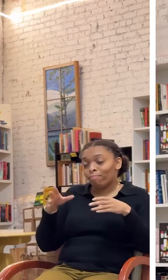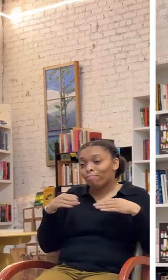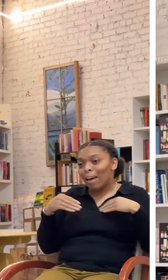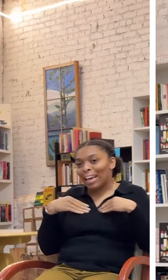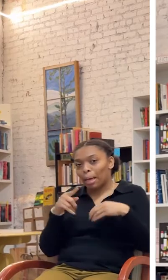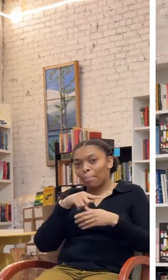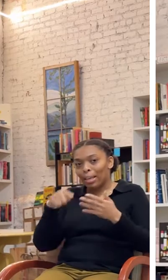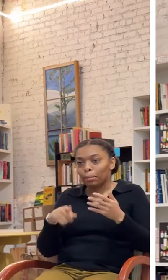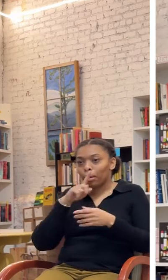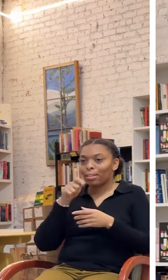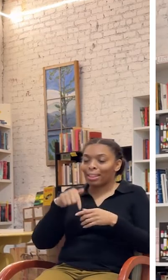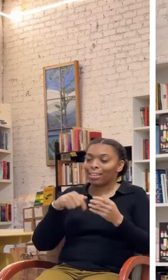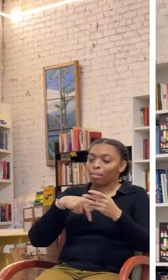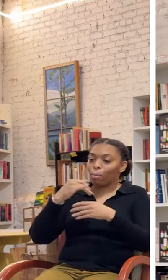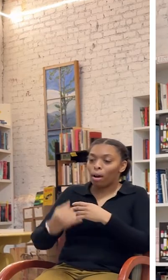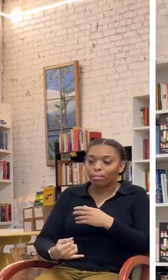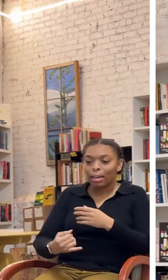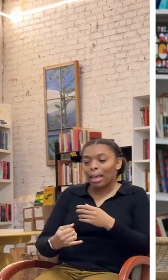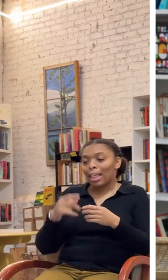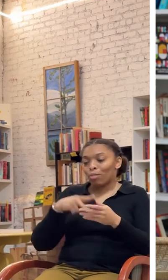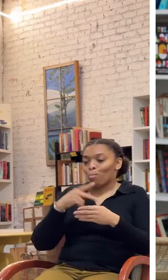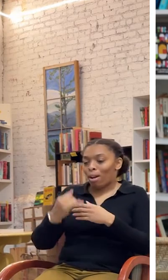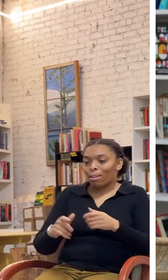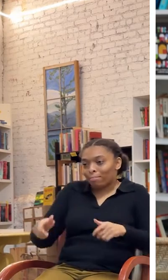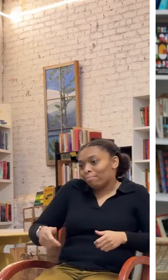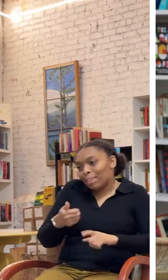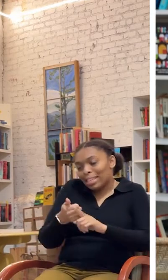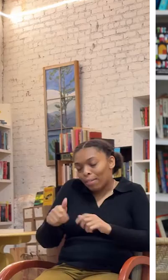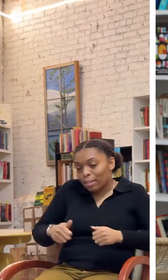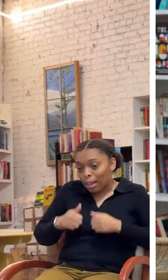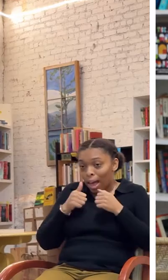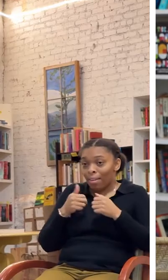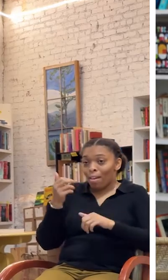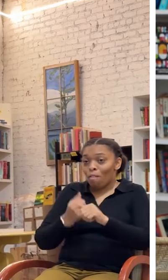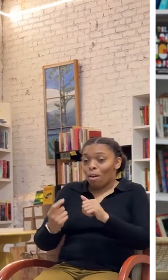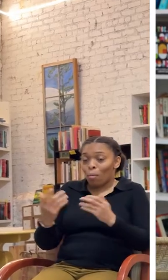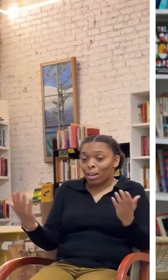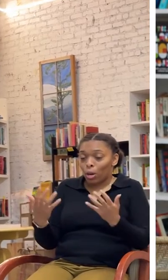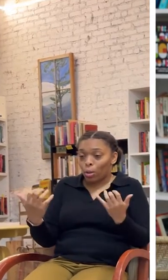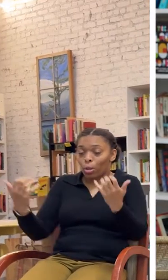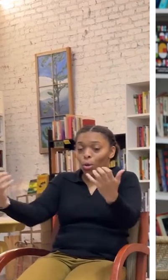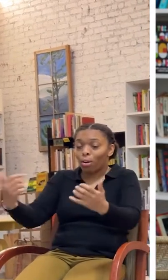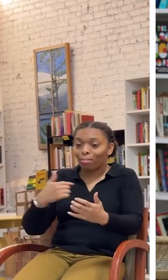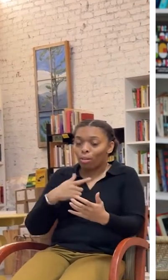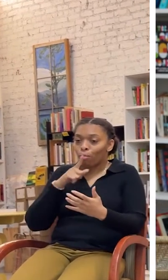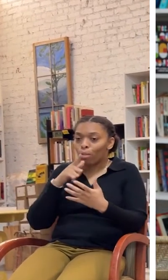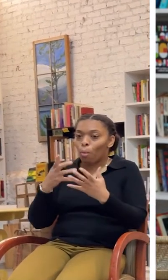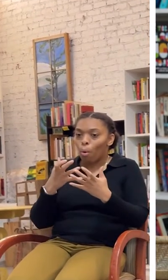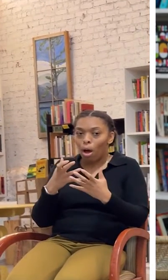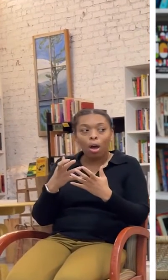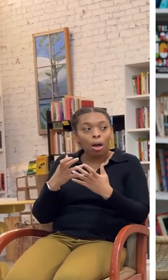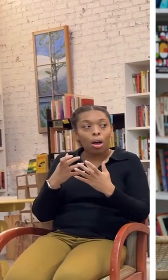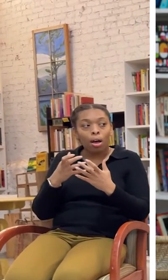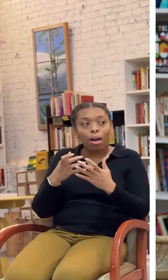project is. The project is something that is alive. And for everybody in the audience, I really, really, really, really, for me,